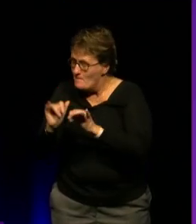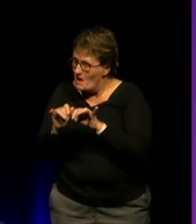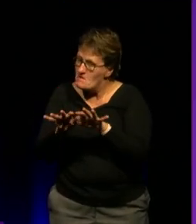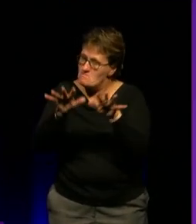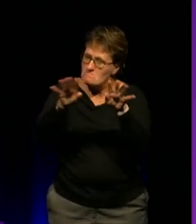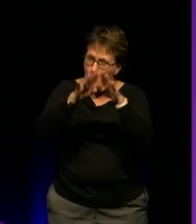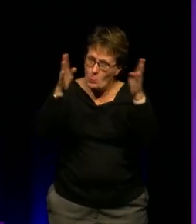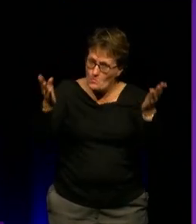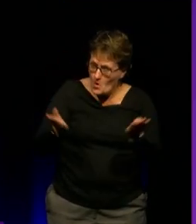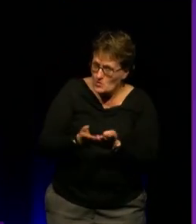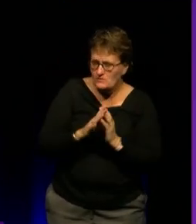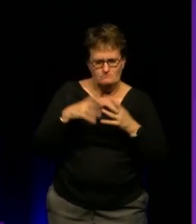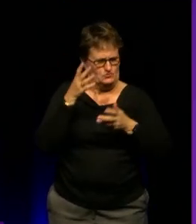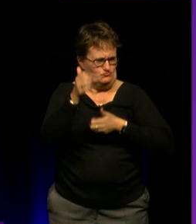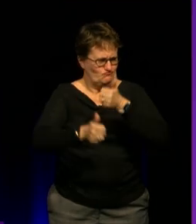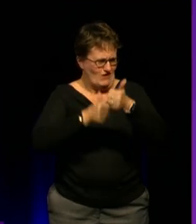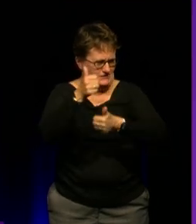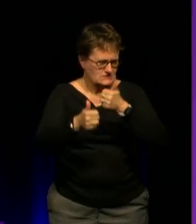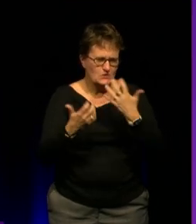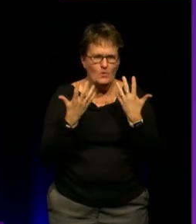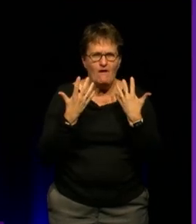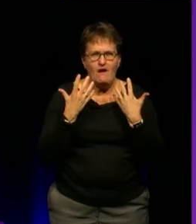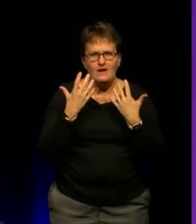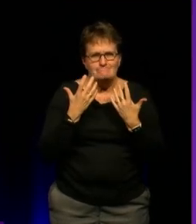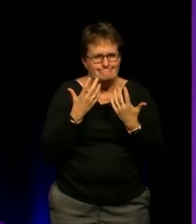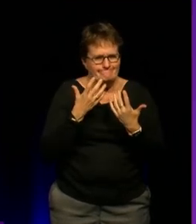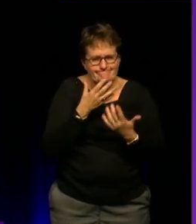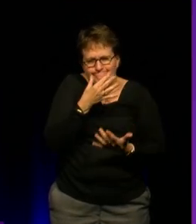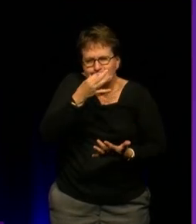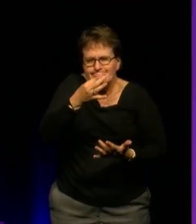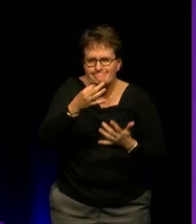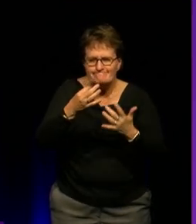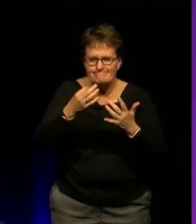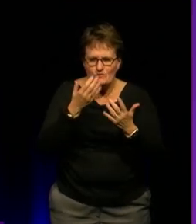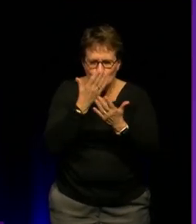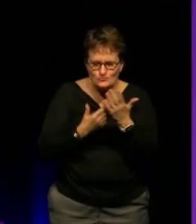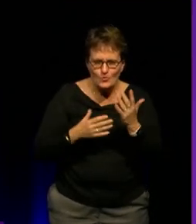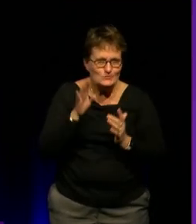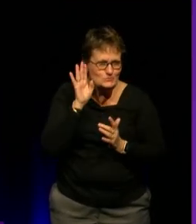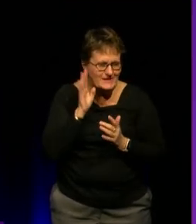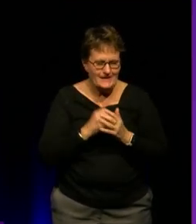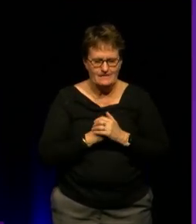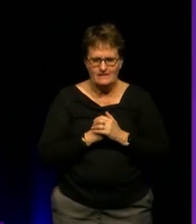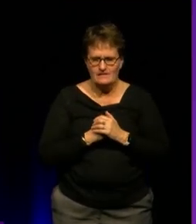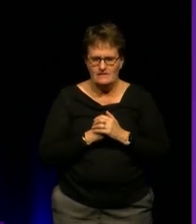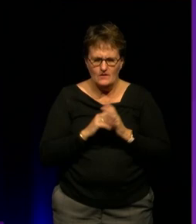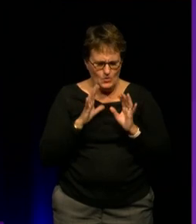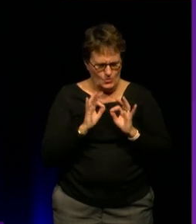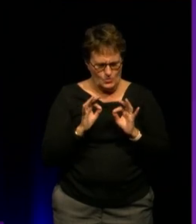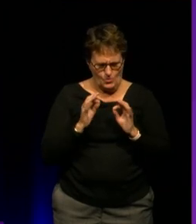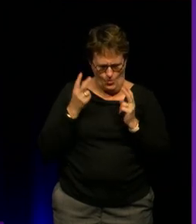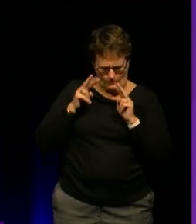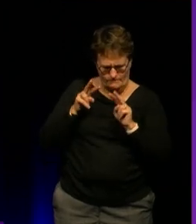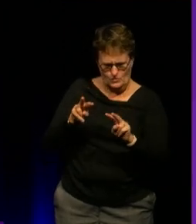of the world. Congratulations. What a fascinating journey for us to be a part of. And your insights about